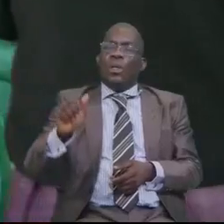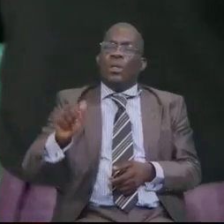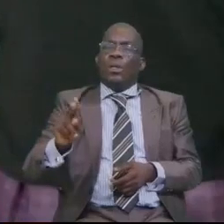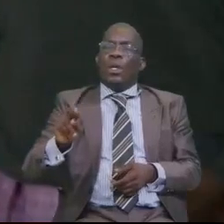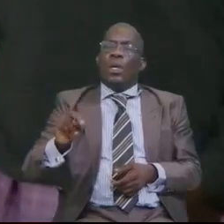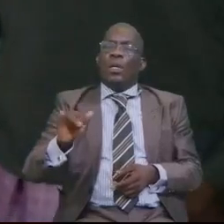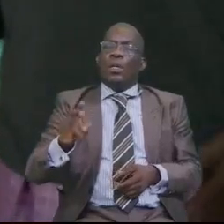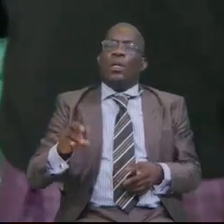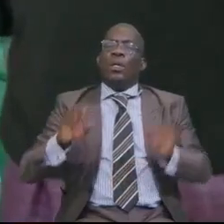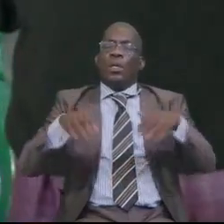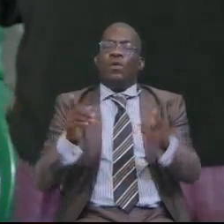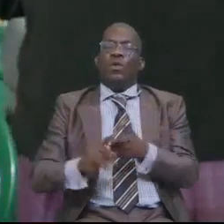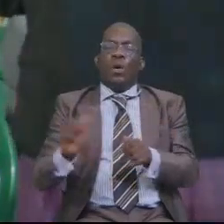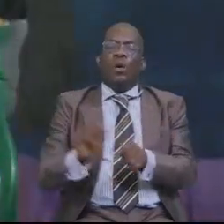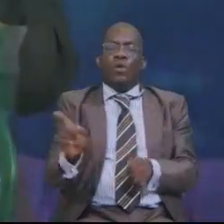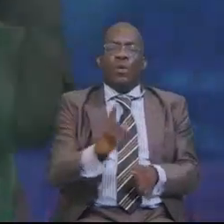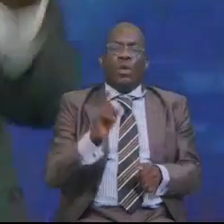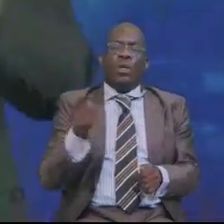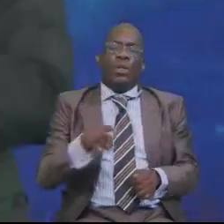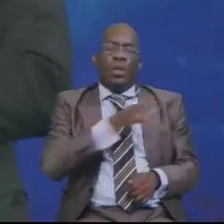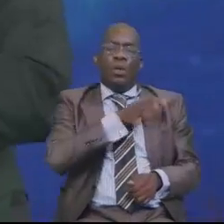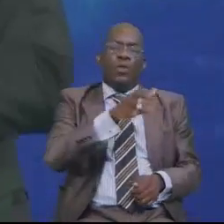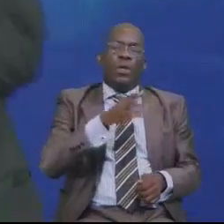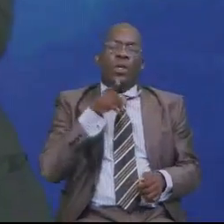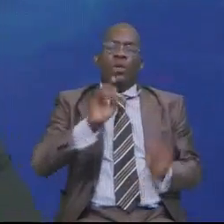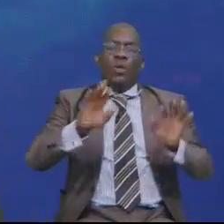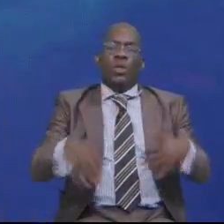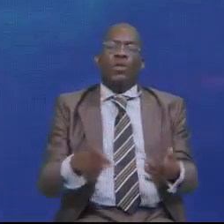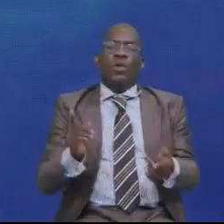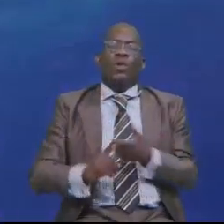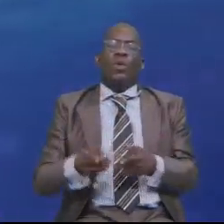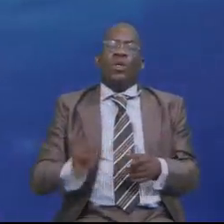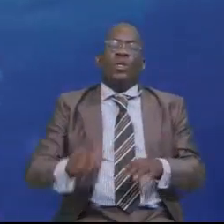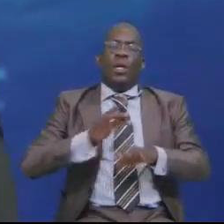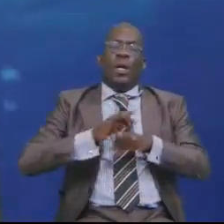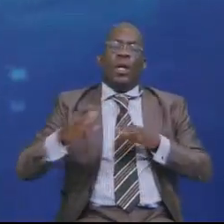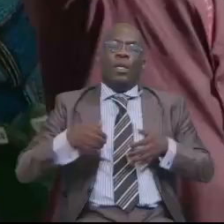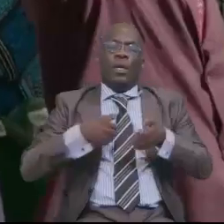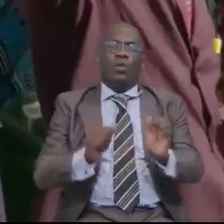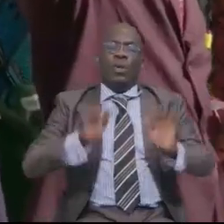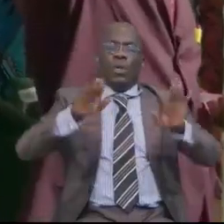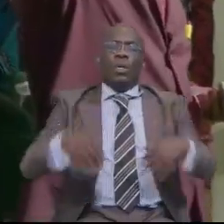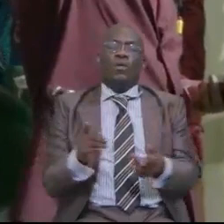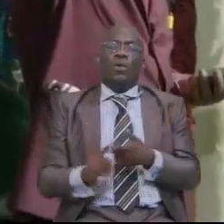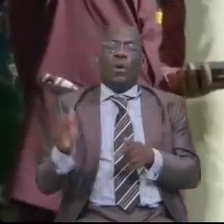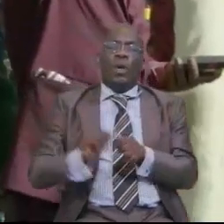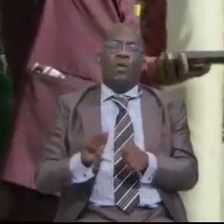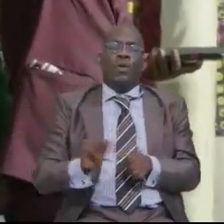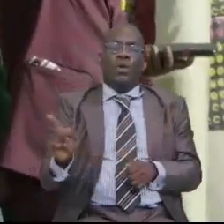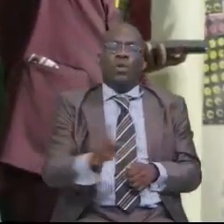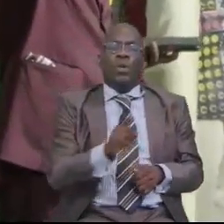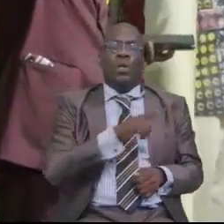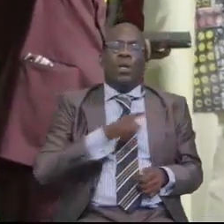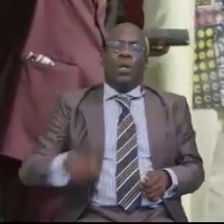The confidence you gave to those early apostles, give to everyone. And Lord, I